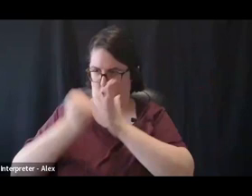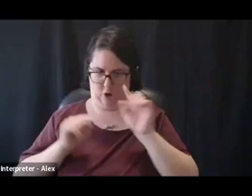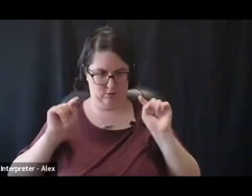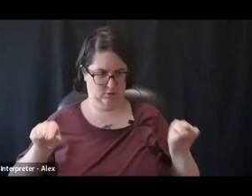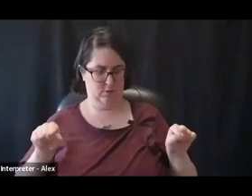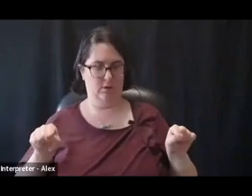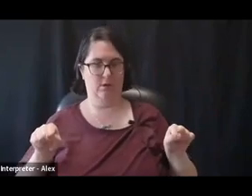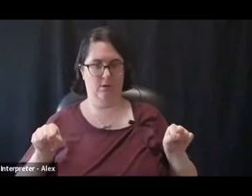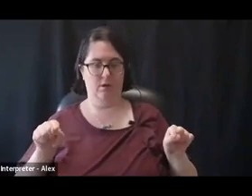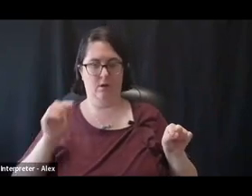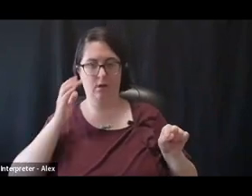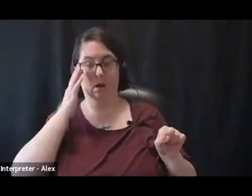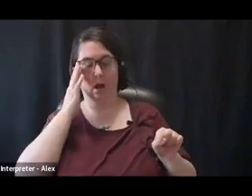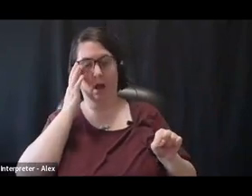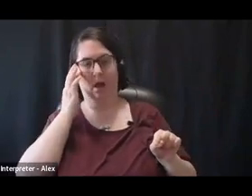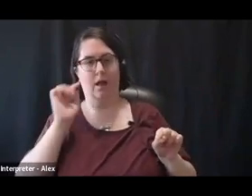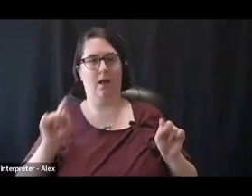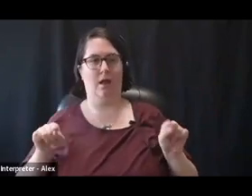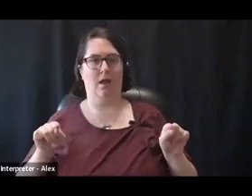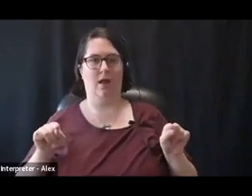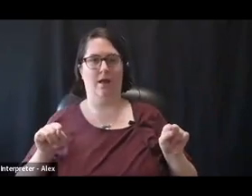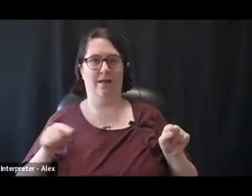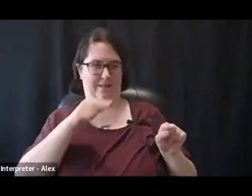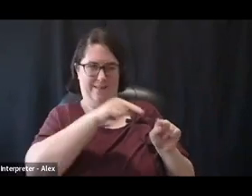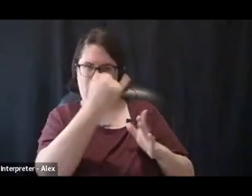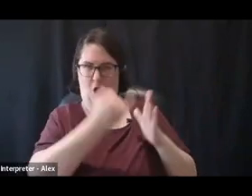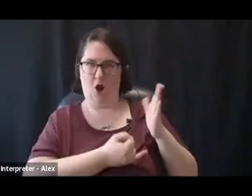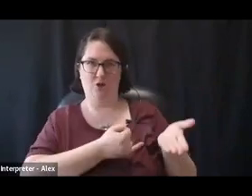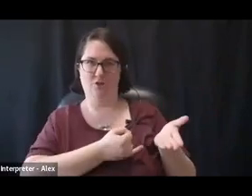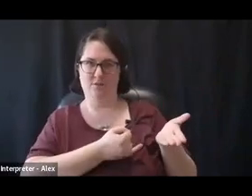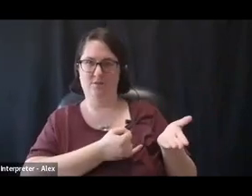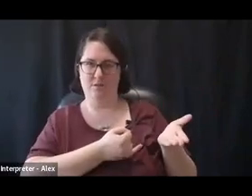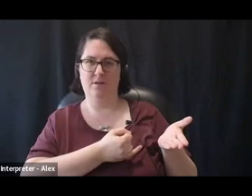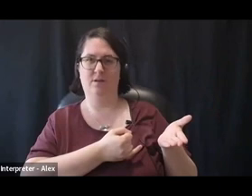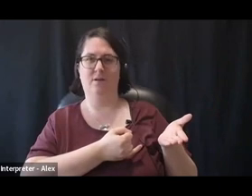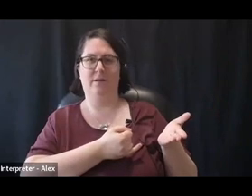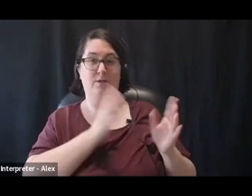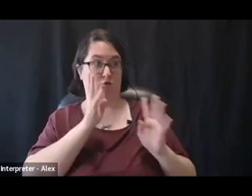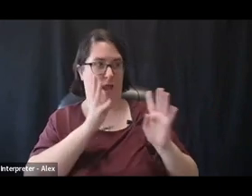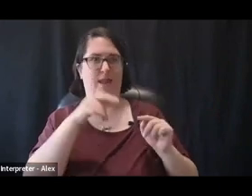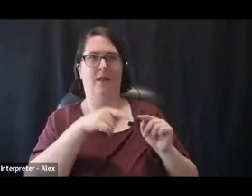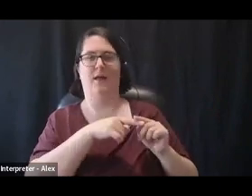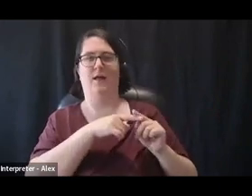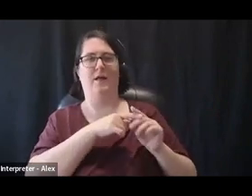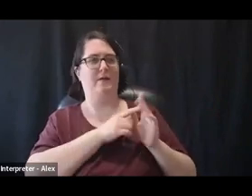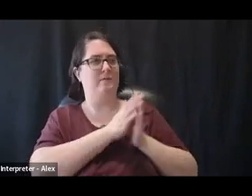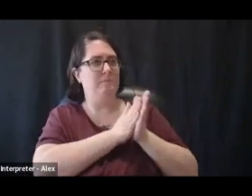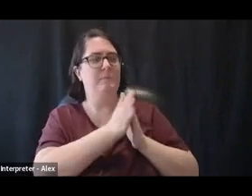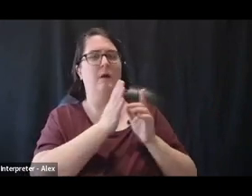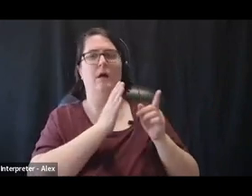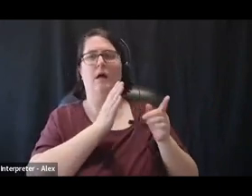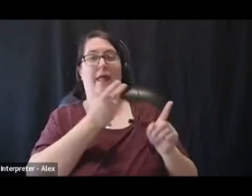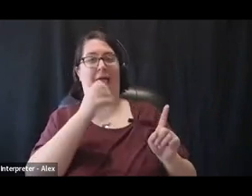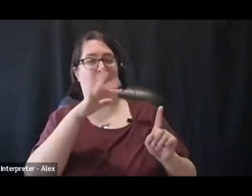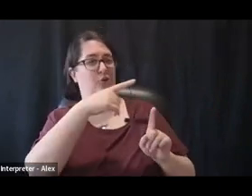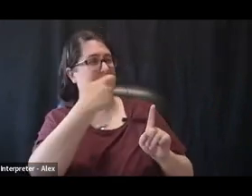of tech, we're really doing, it's like an art form. It's iterative, it's creative. And Heather,